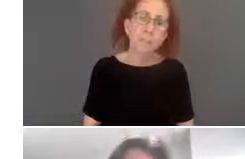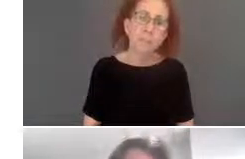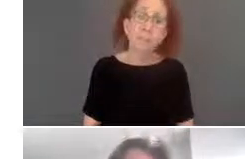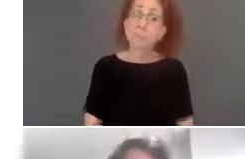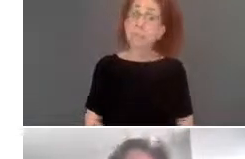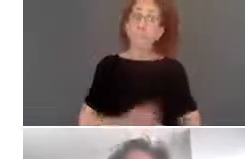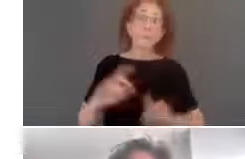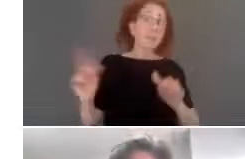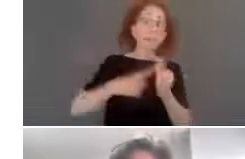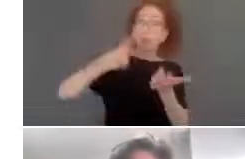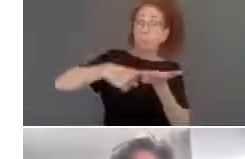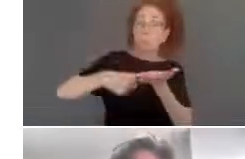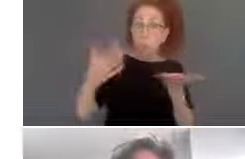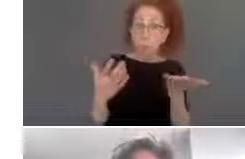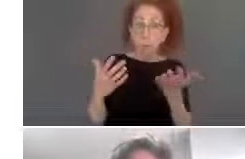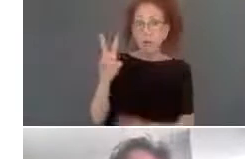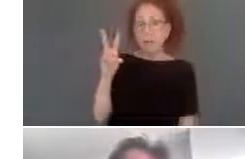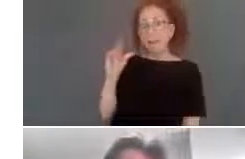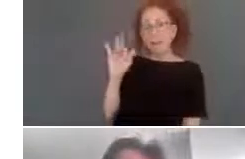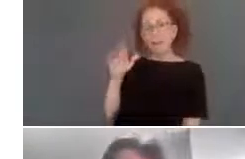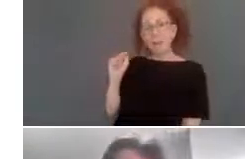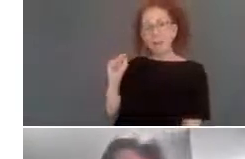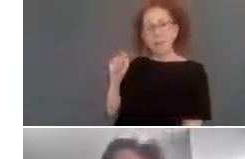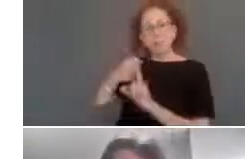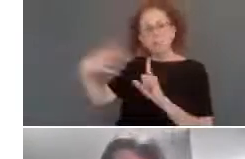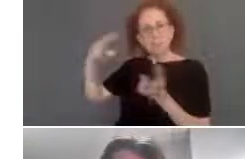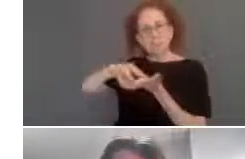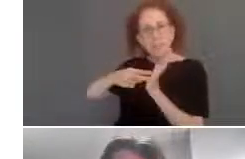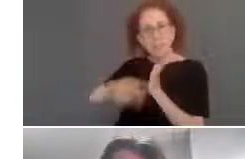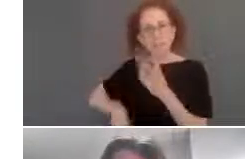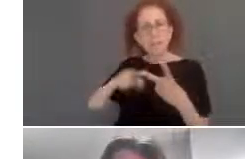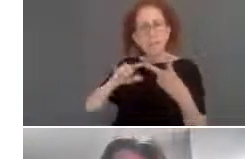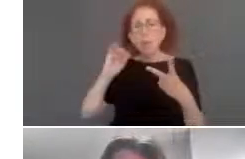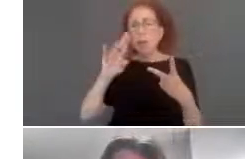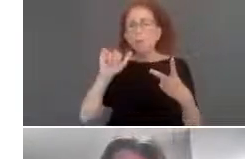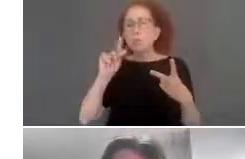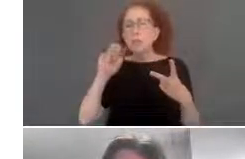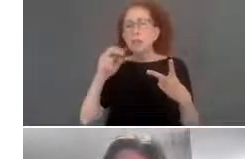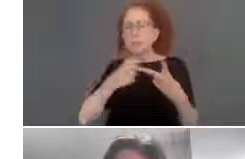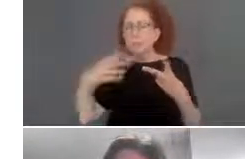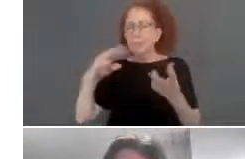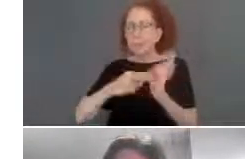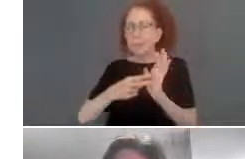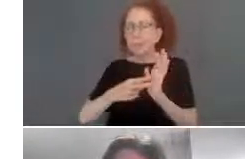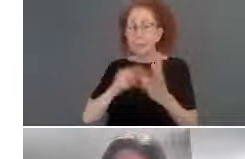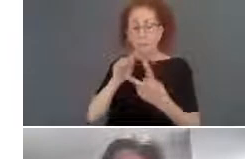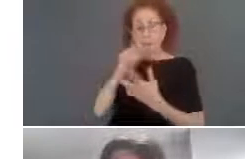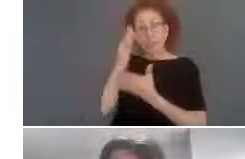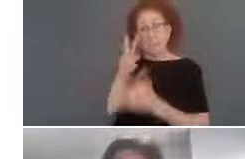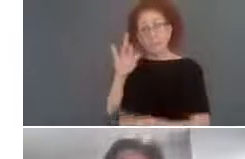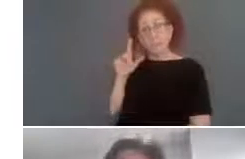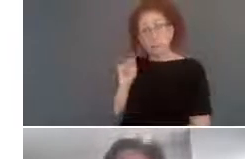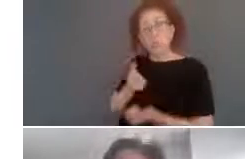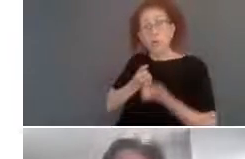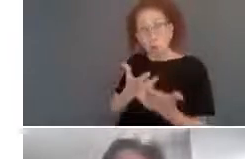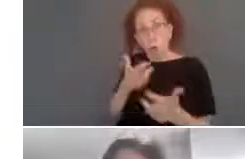So we're going to talk about what a variant is and what a mutation is, why some variants have become problematic